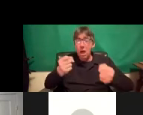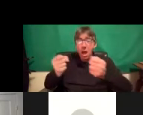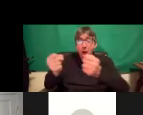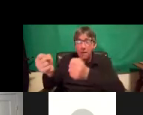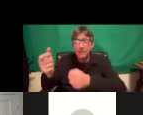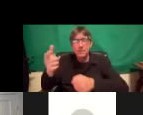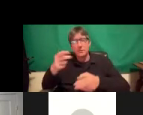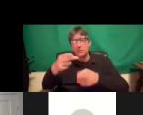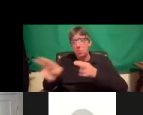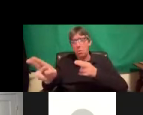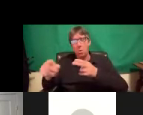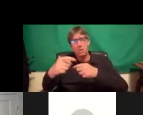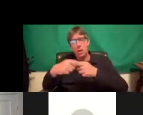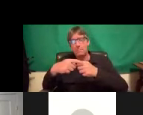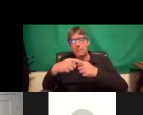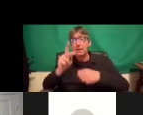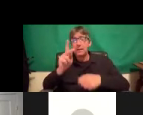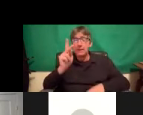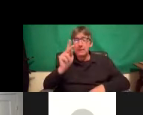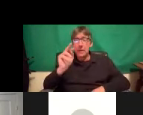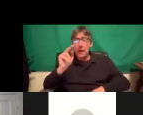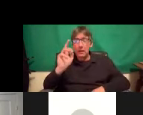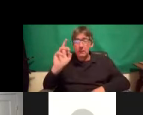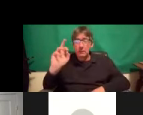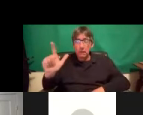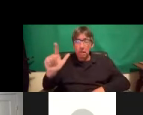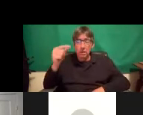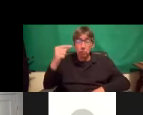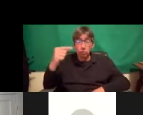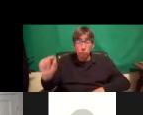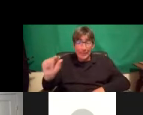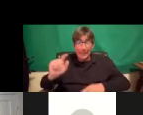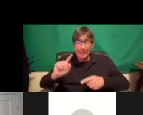from Kendall Green to the end of the Green Line.